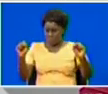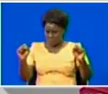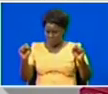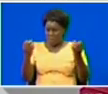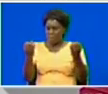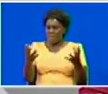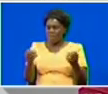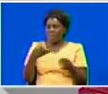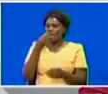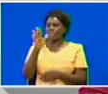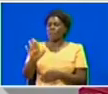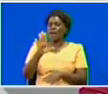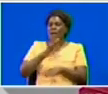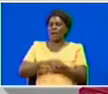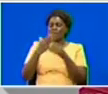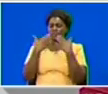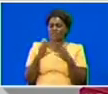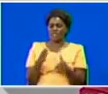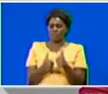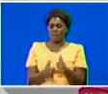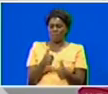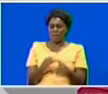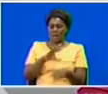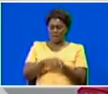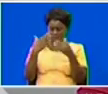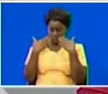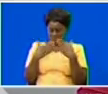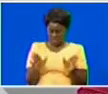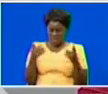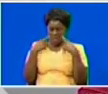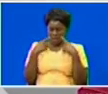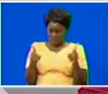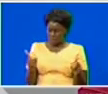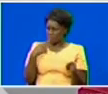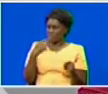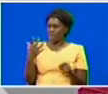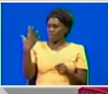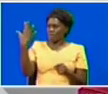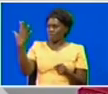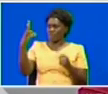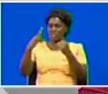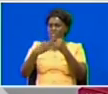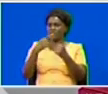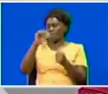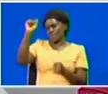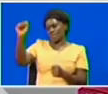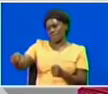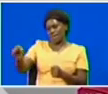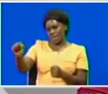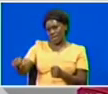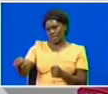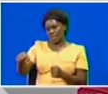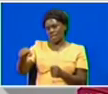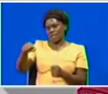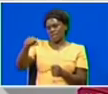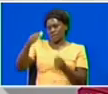Quite a number of tweets and messages are seen coming in, and the results state that 58% say indeed yes.